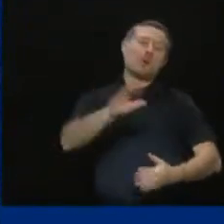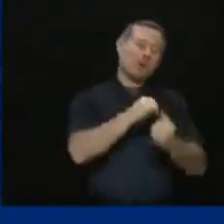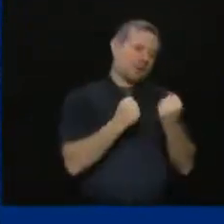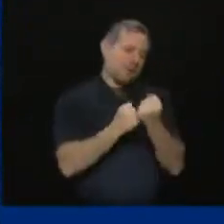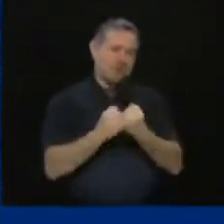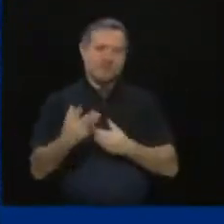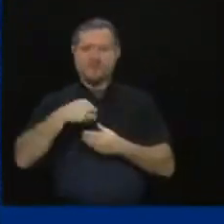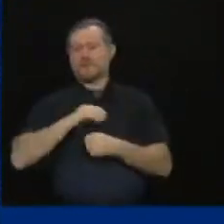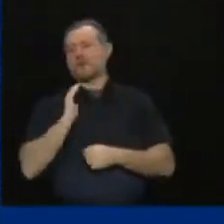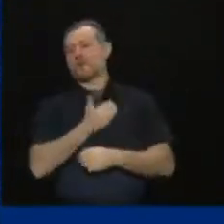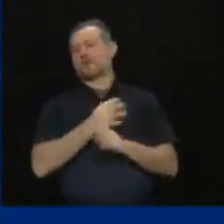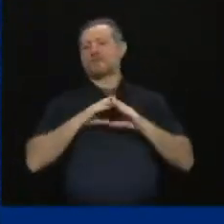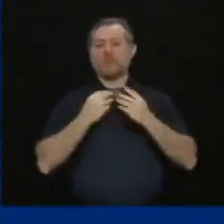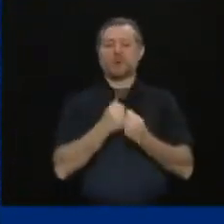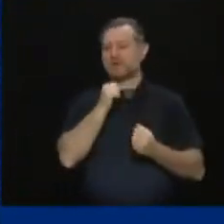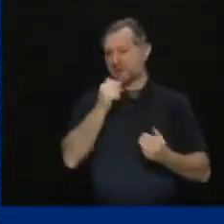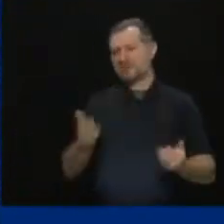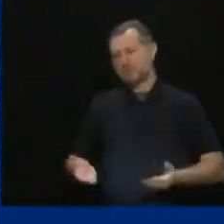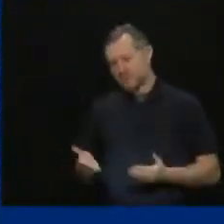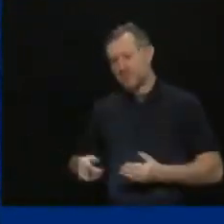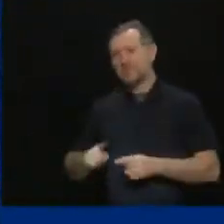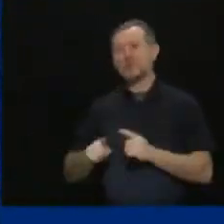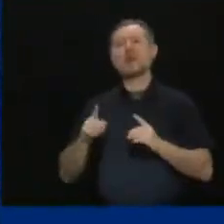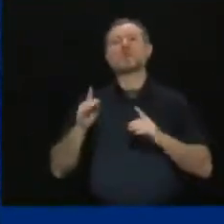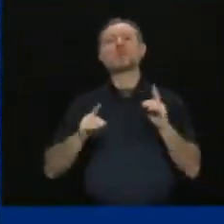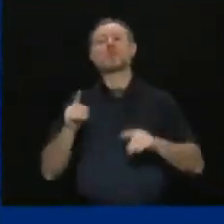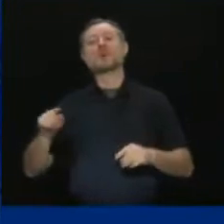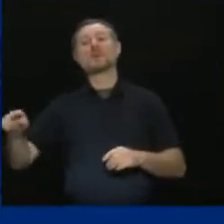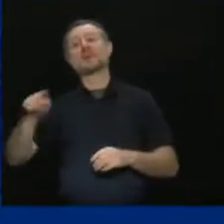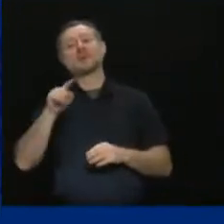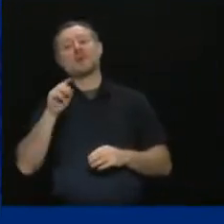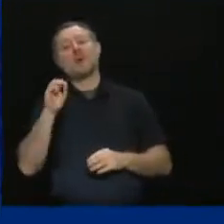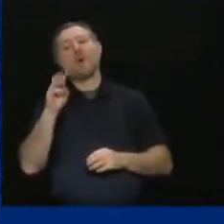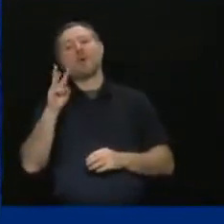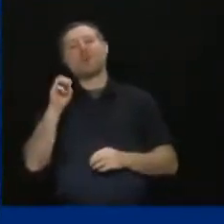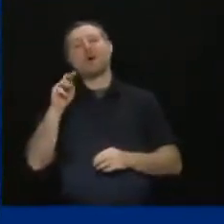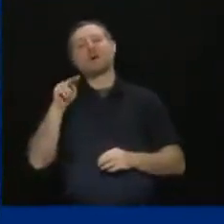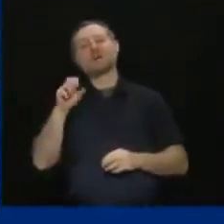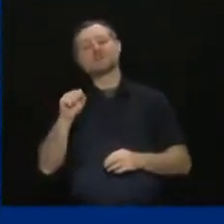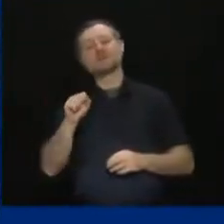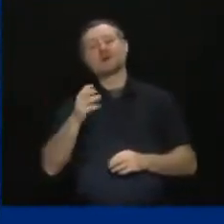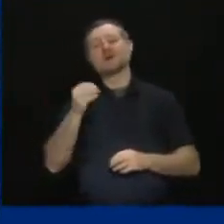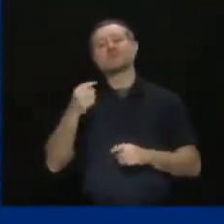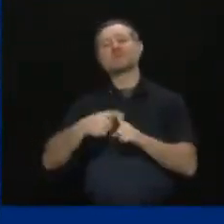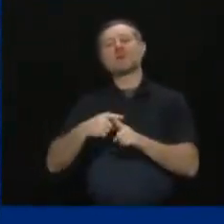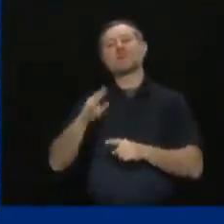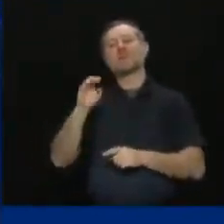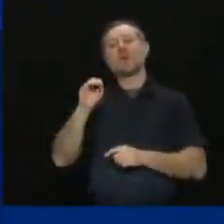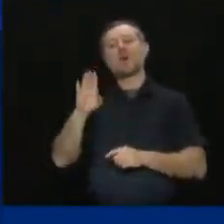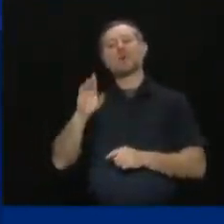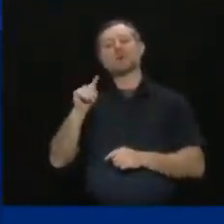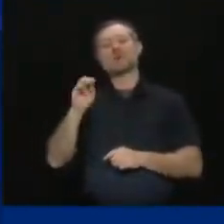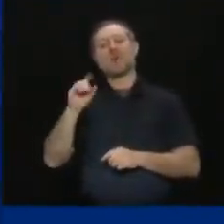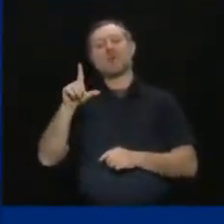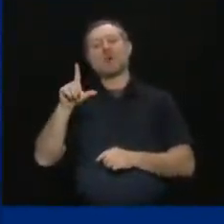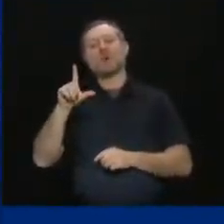not here, people like Elizabeth Owens and Bobby Tolbert that have been leading this fight for the last